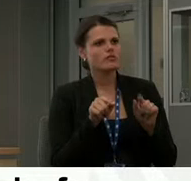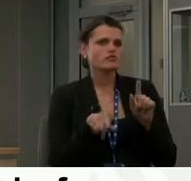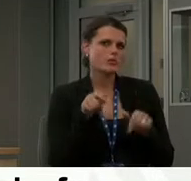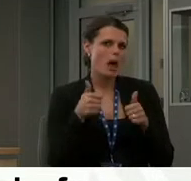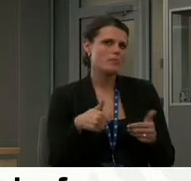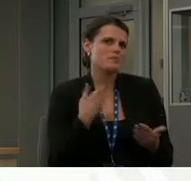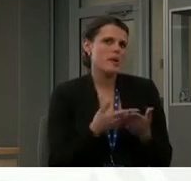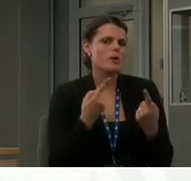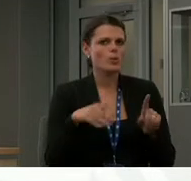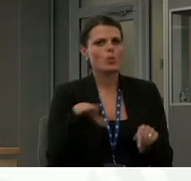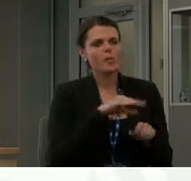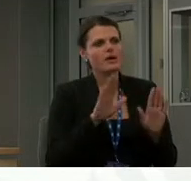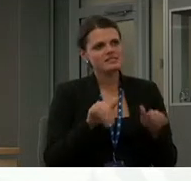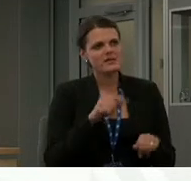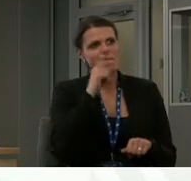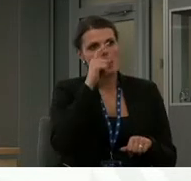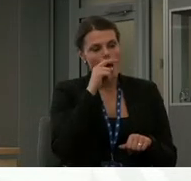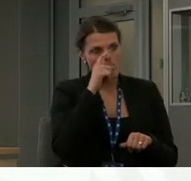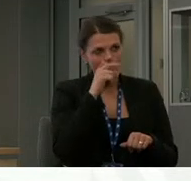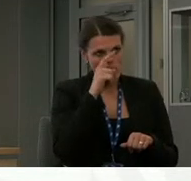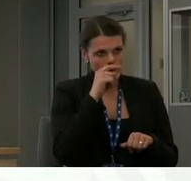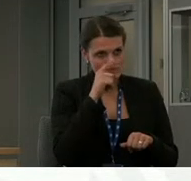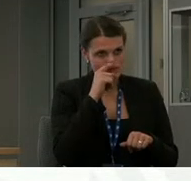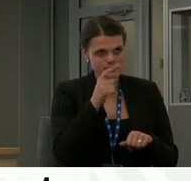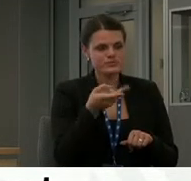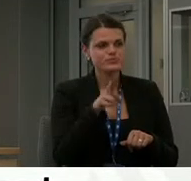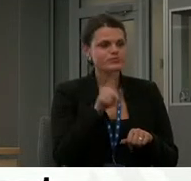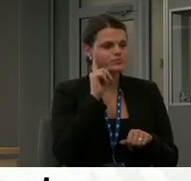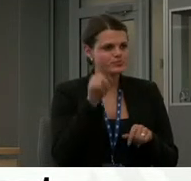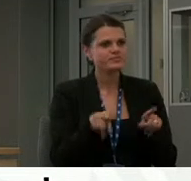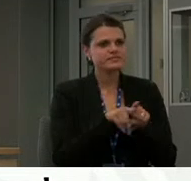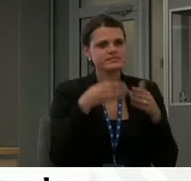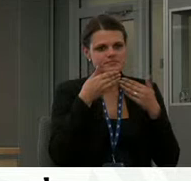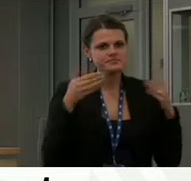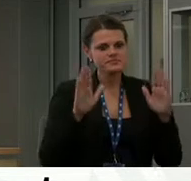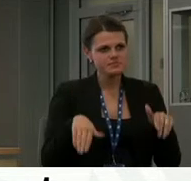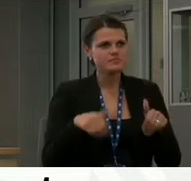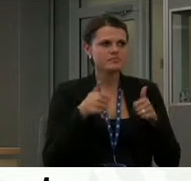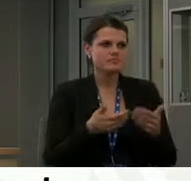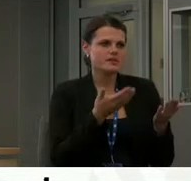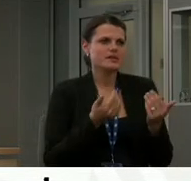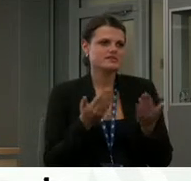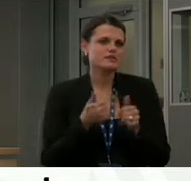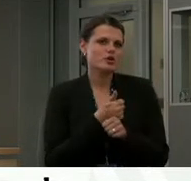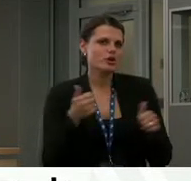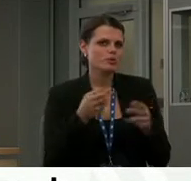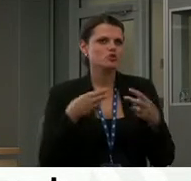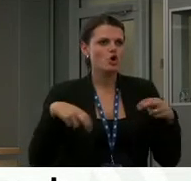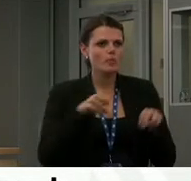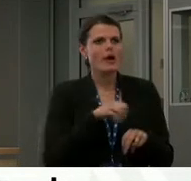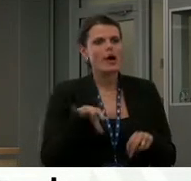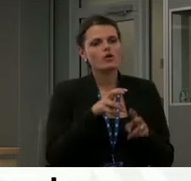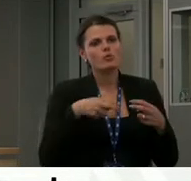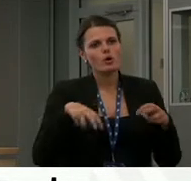for paying attention to what is going on in Latvia, and maybe there are some very good examples that we can be proud of. And thank you for